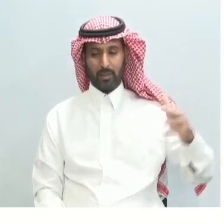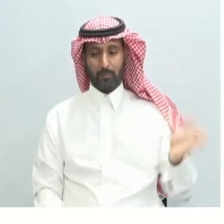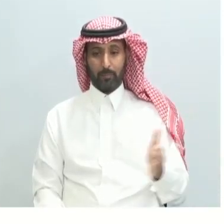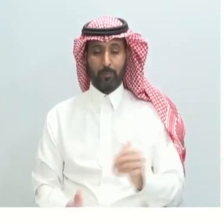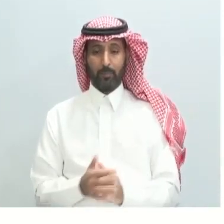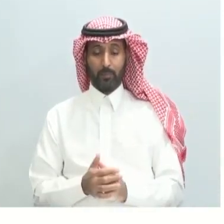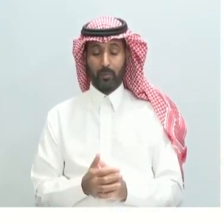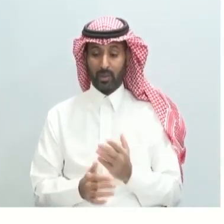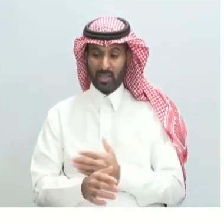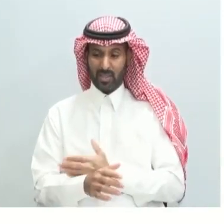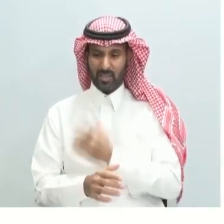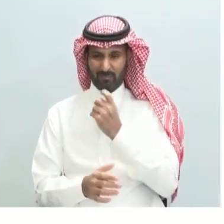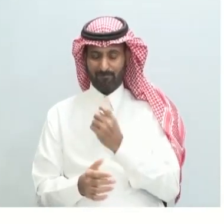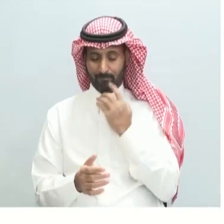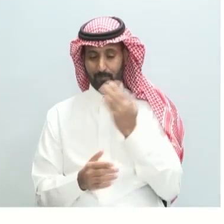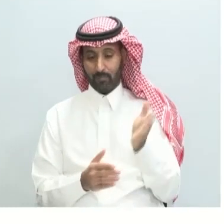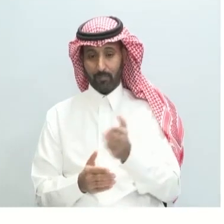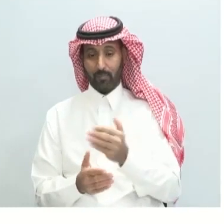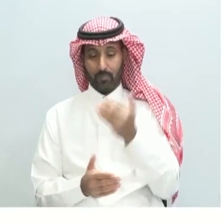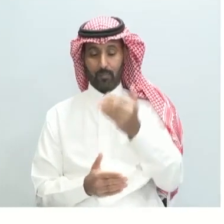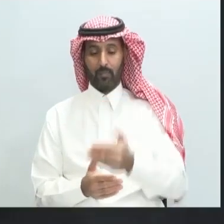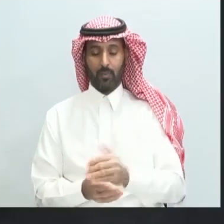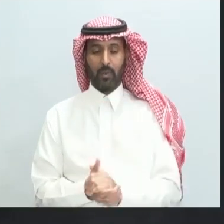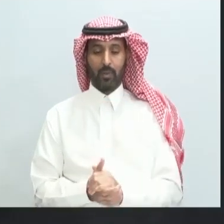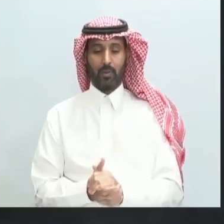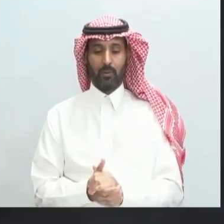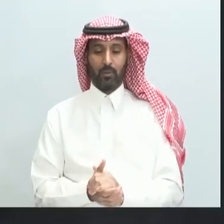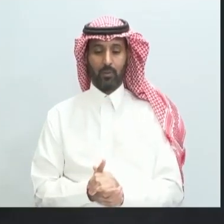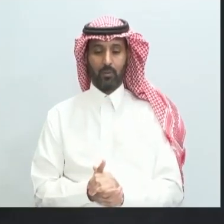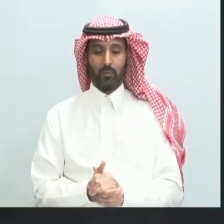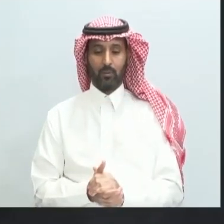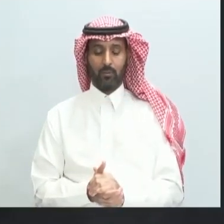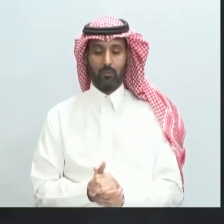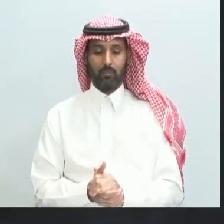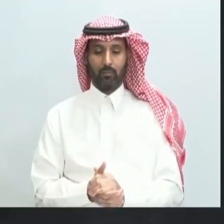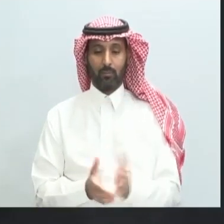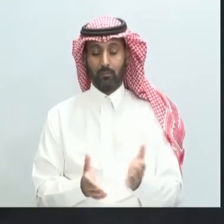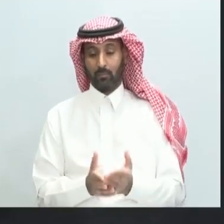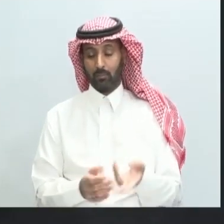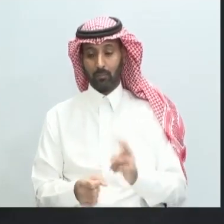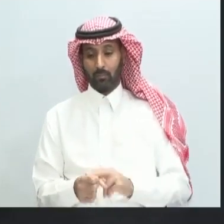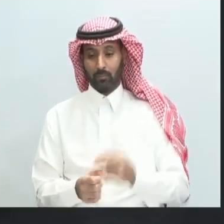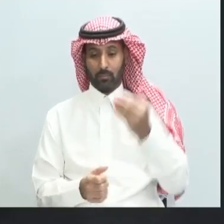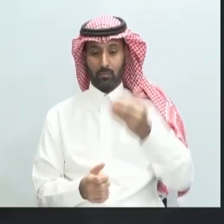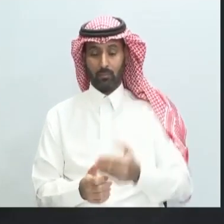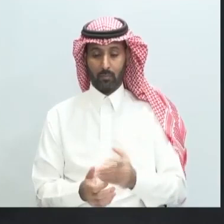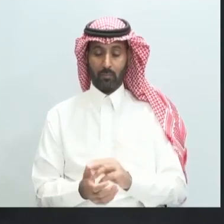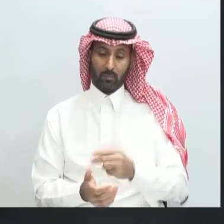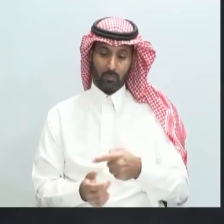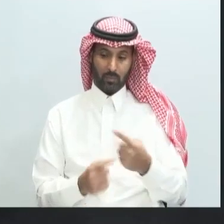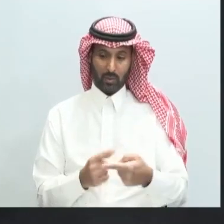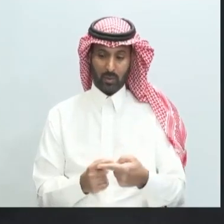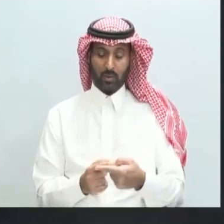well. So this is what was our chant about. Let's listen, me and you, let's chant it